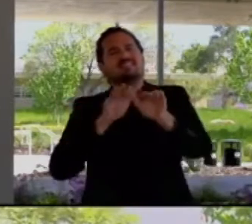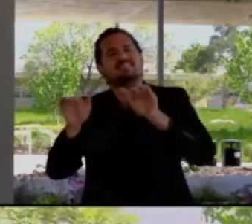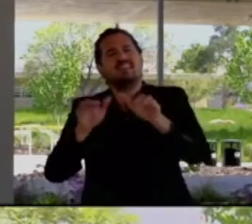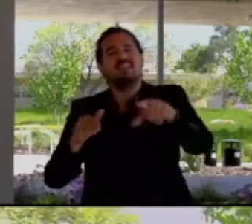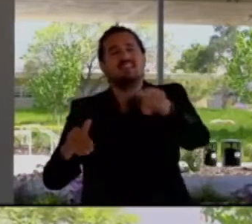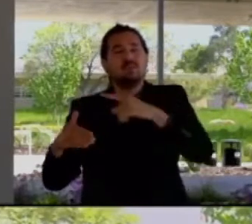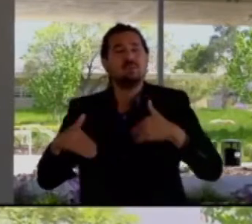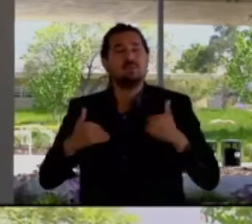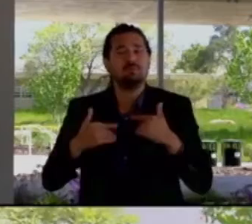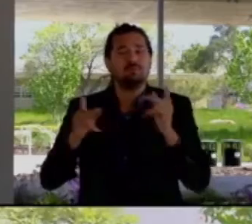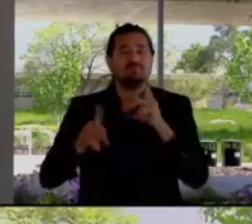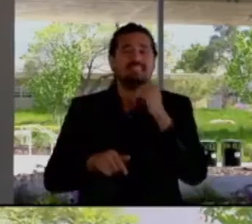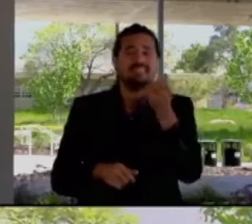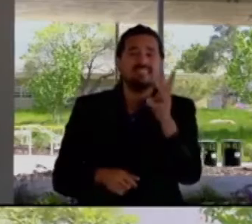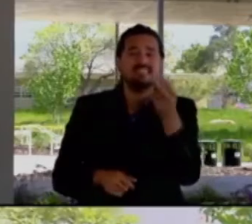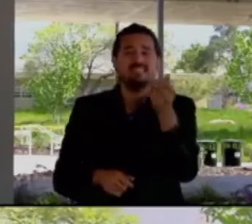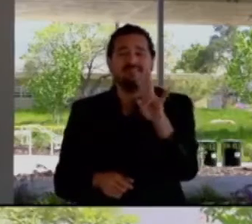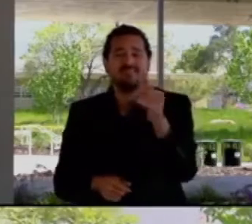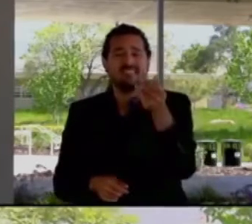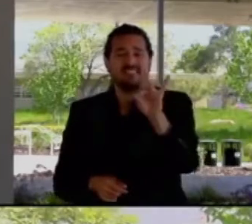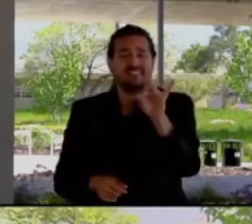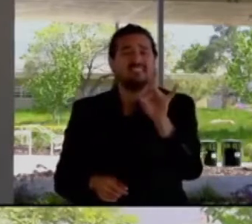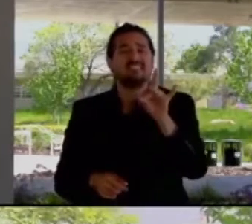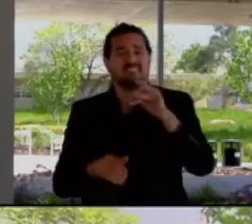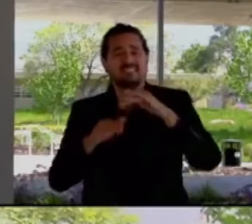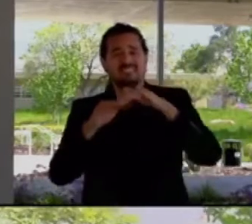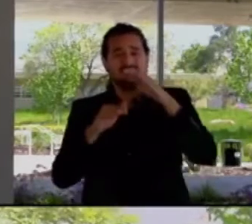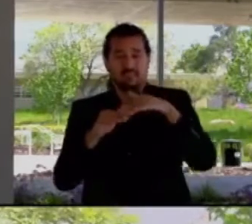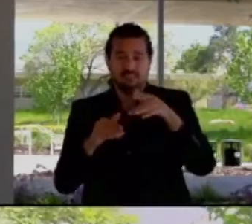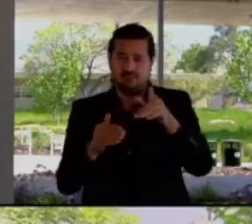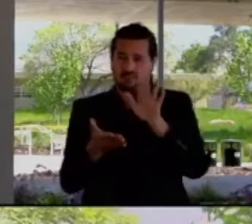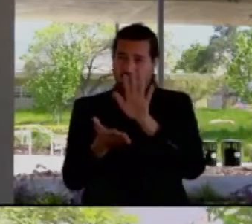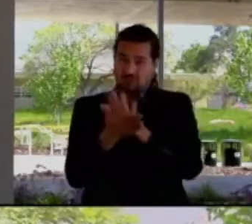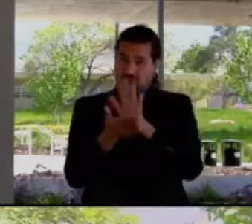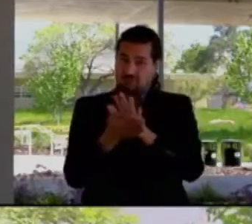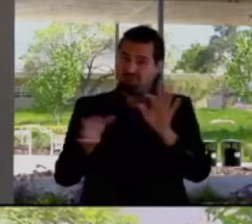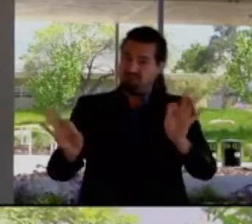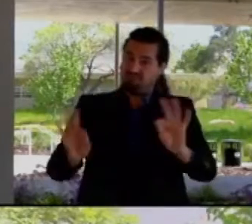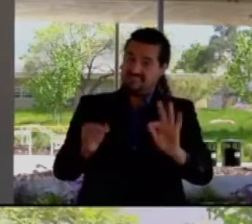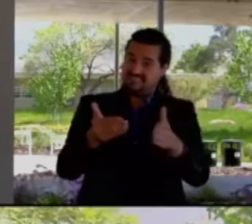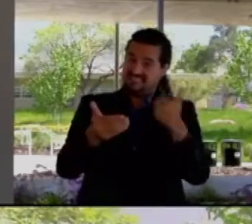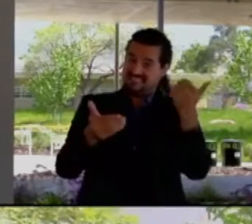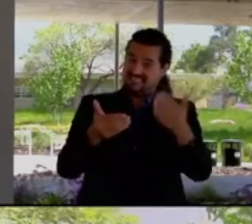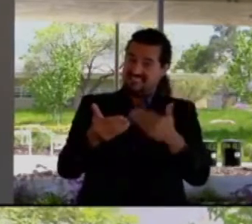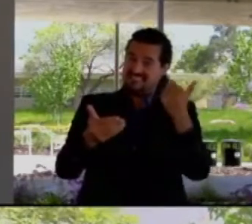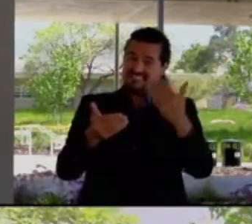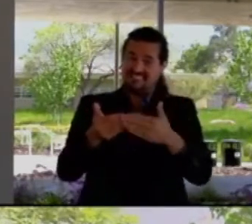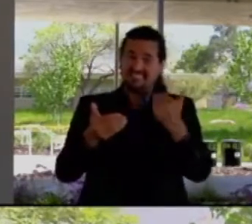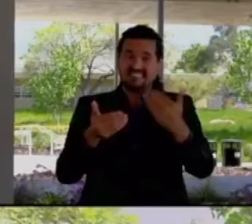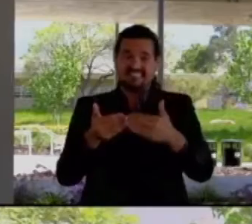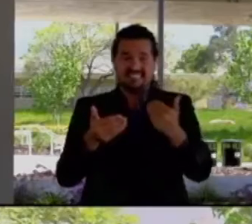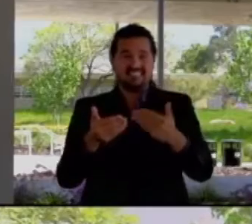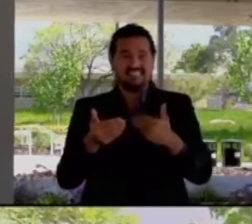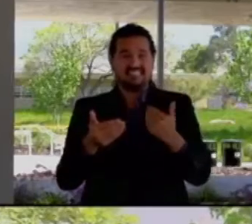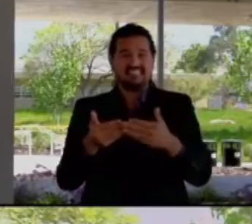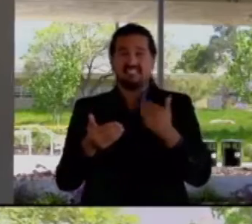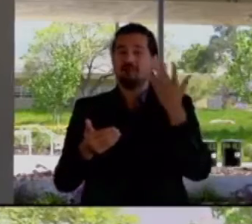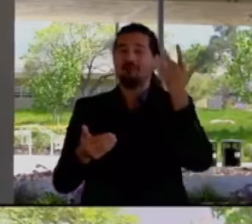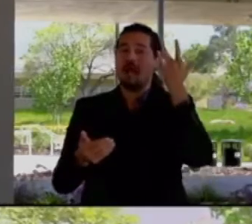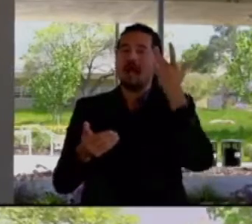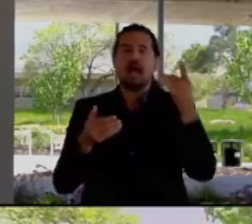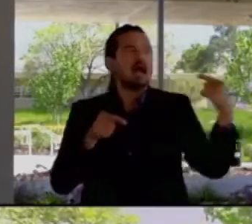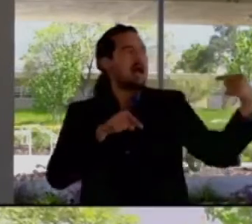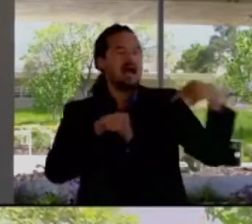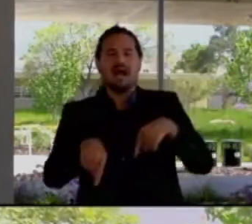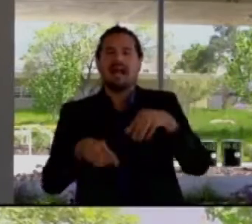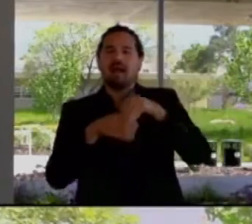schools are convenient. This is why we're here at Overfelt High School. Come to your school and get your vaccine.